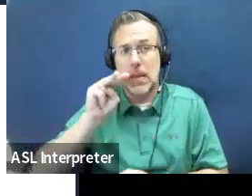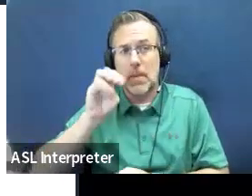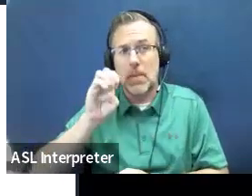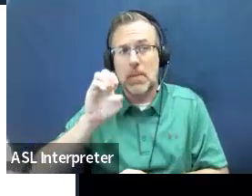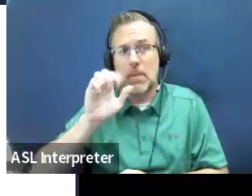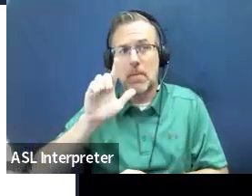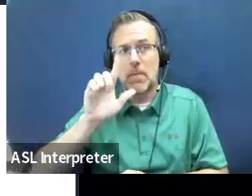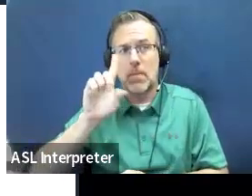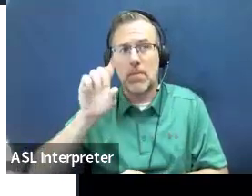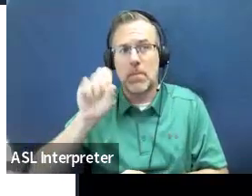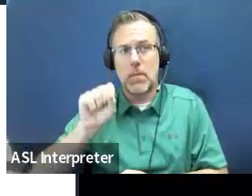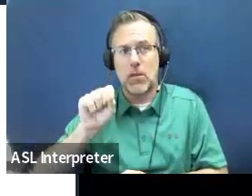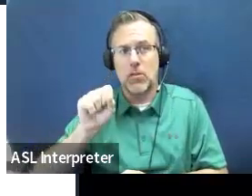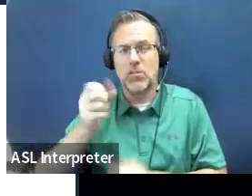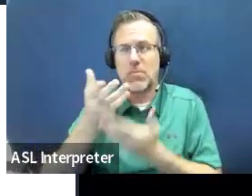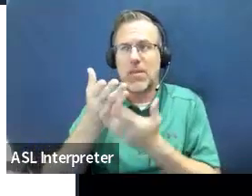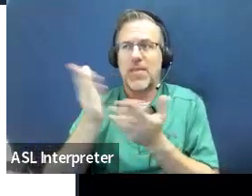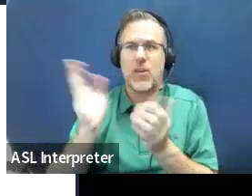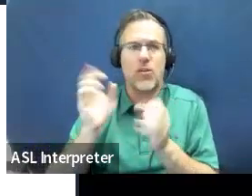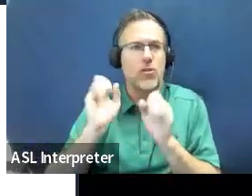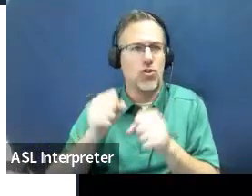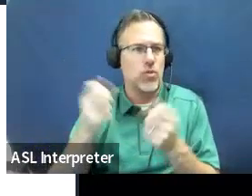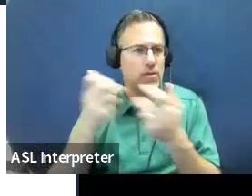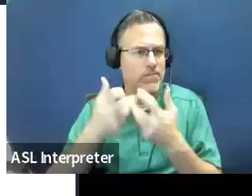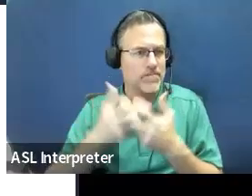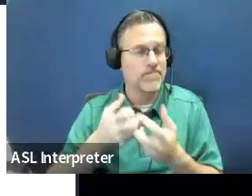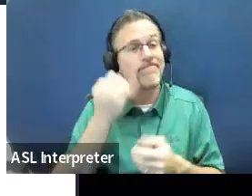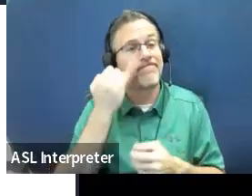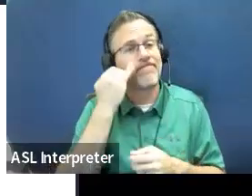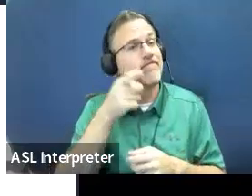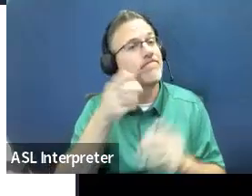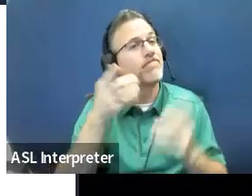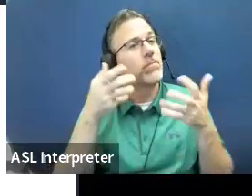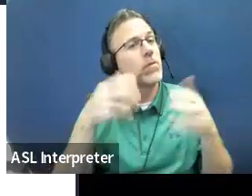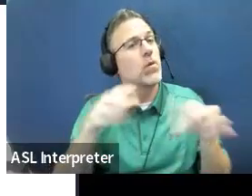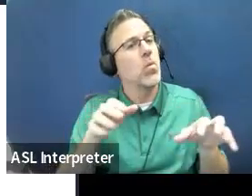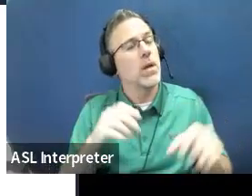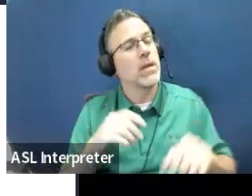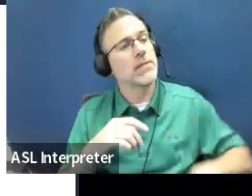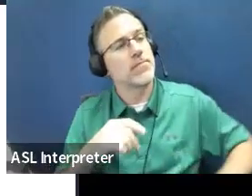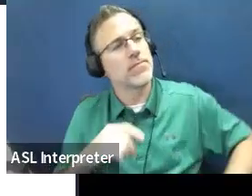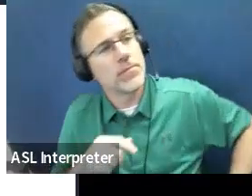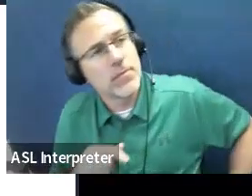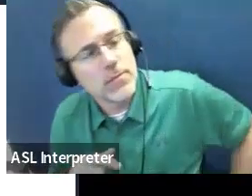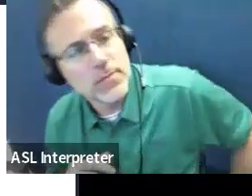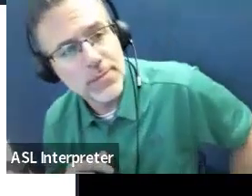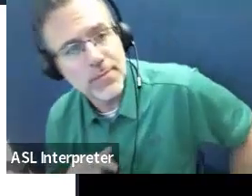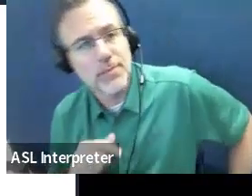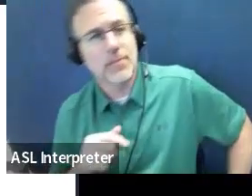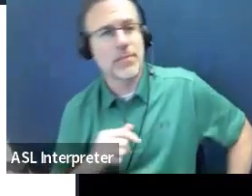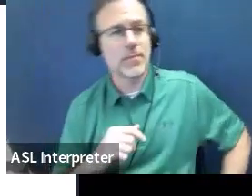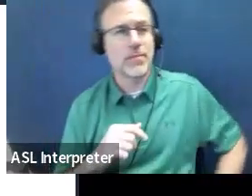to. If you don't want to go that route and you're like, no, we're not writing academic goals.